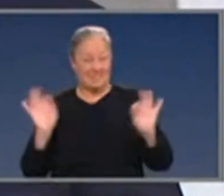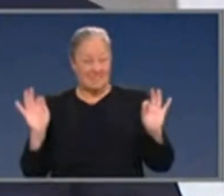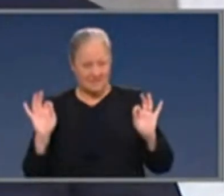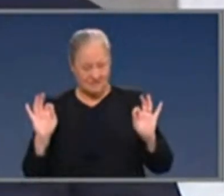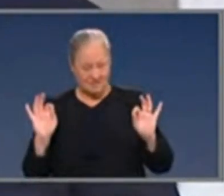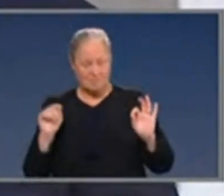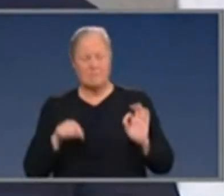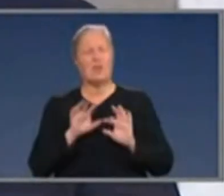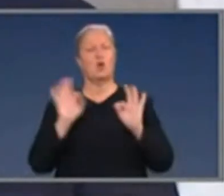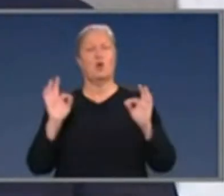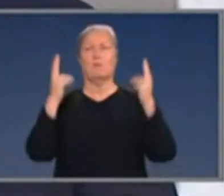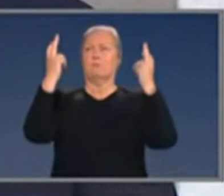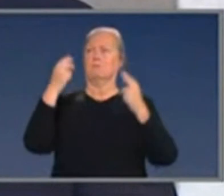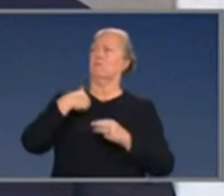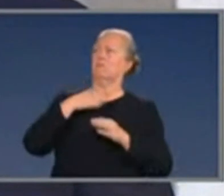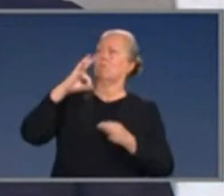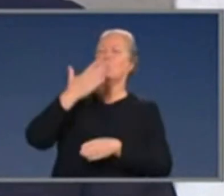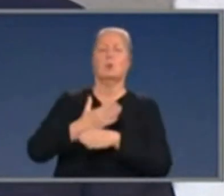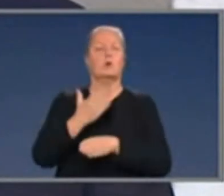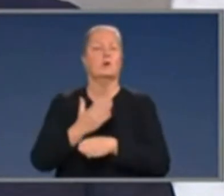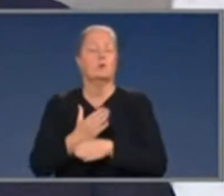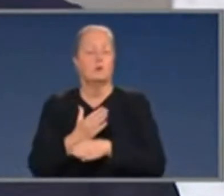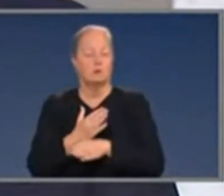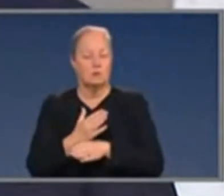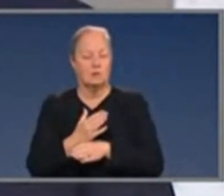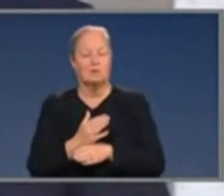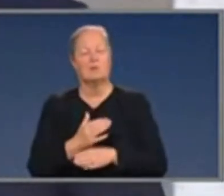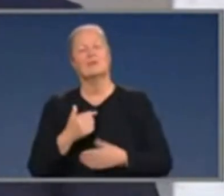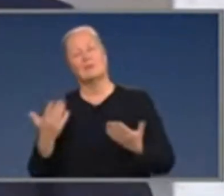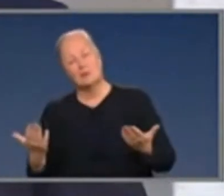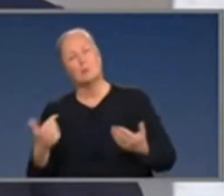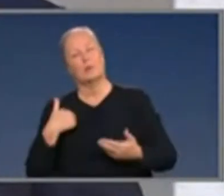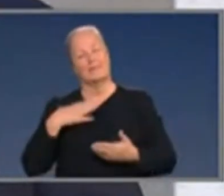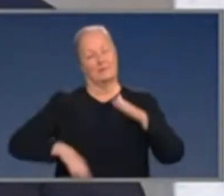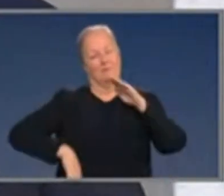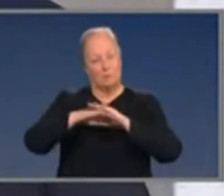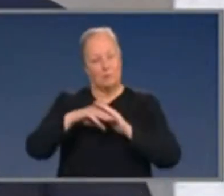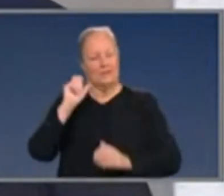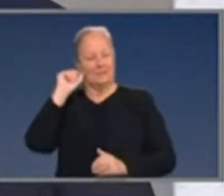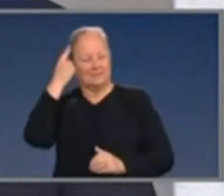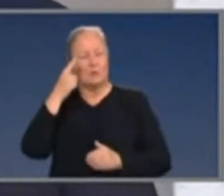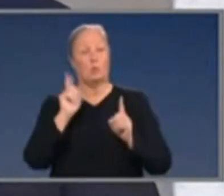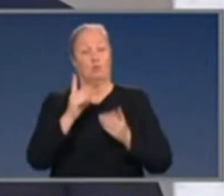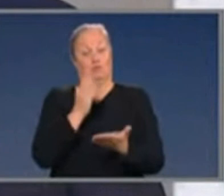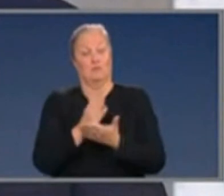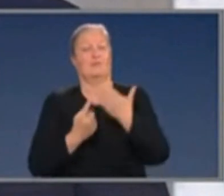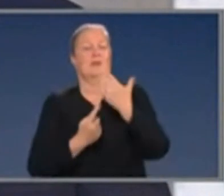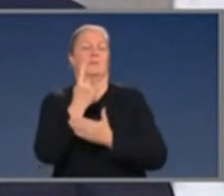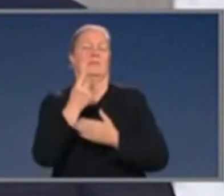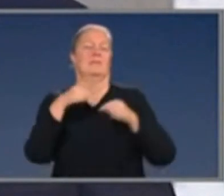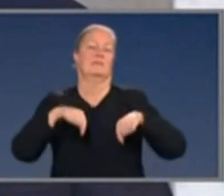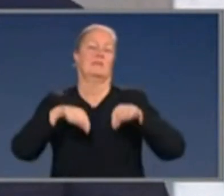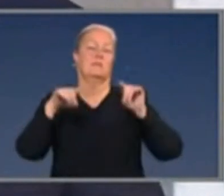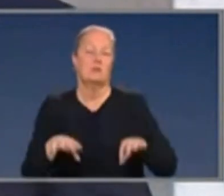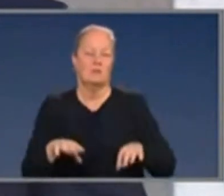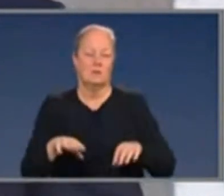considered unemployed. I think we have to have a real honest understanding of what's going on with unemployment in this country, and